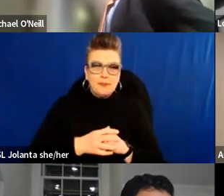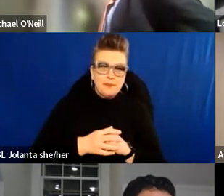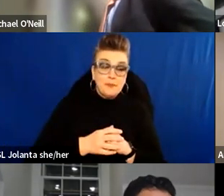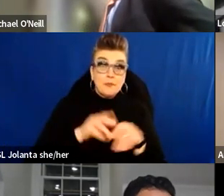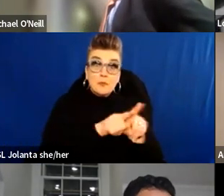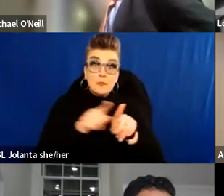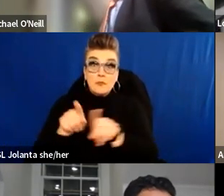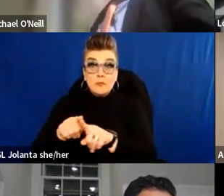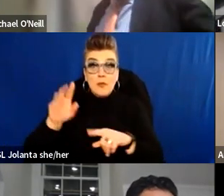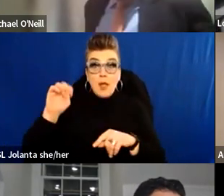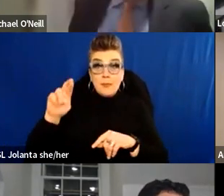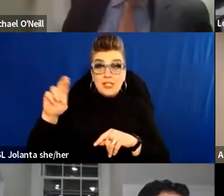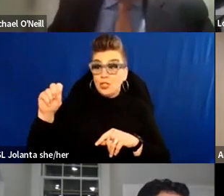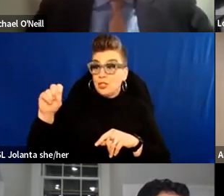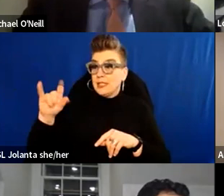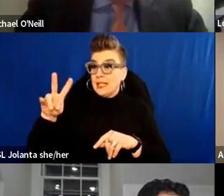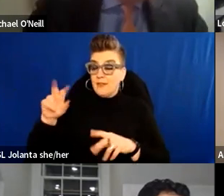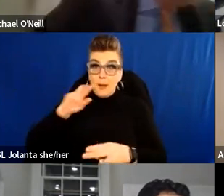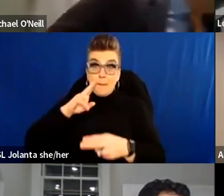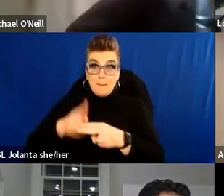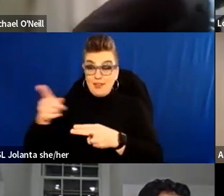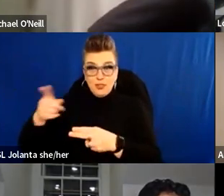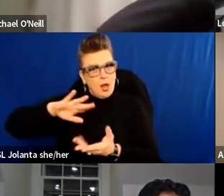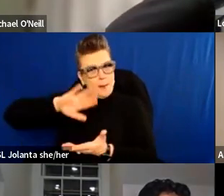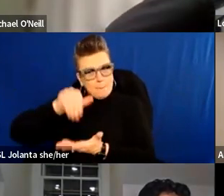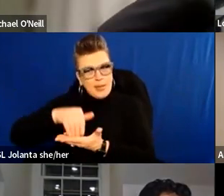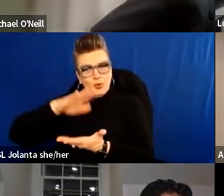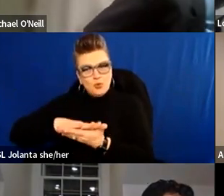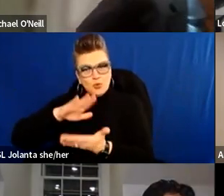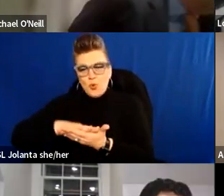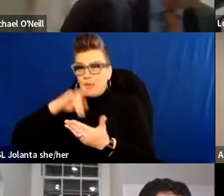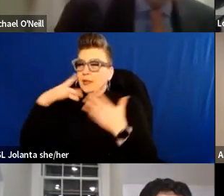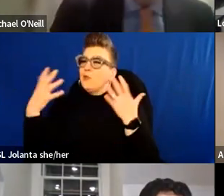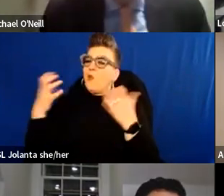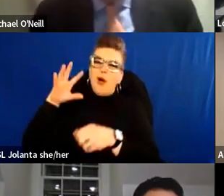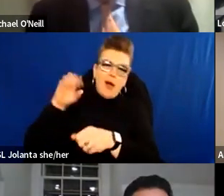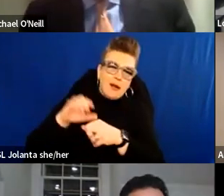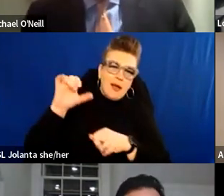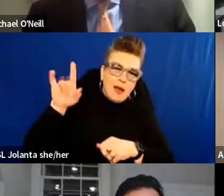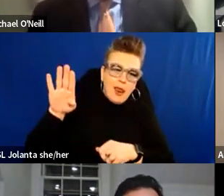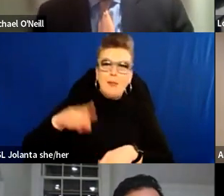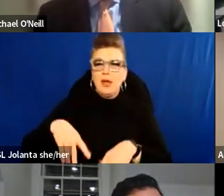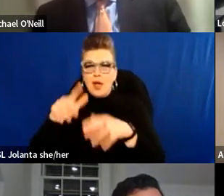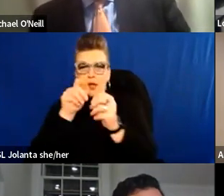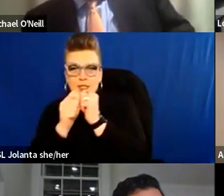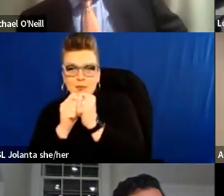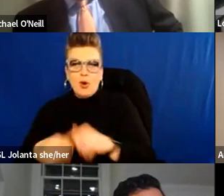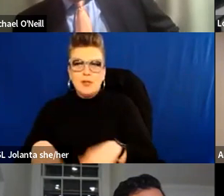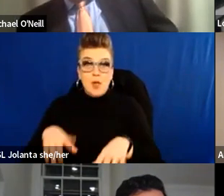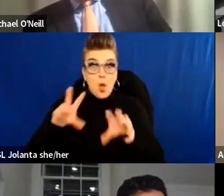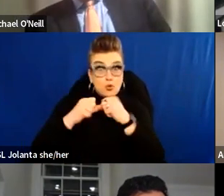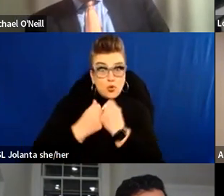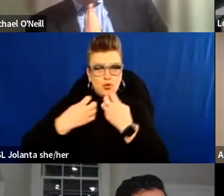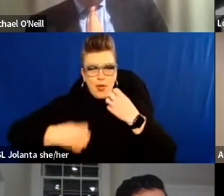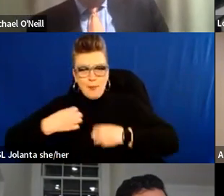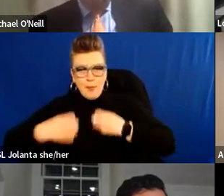mr silva said all the things that middle schoolers are looking to do the clubs the sports um the the social emotional support so all